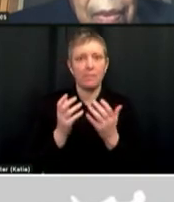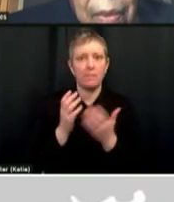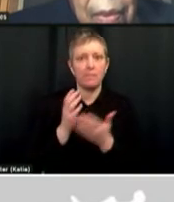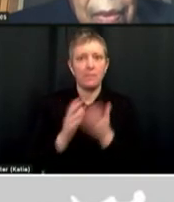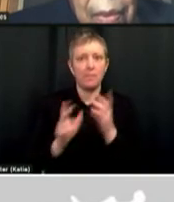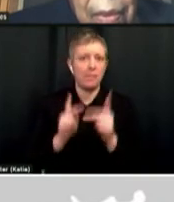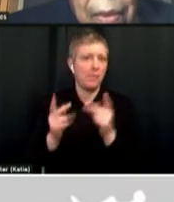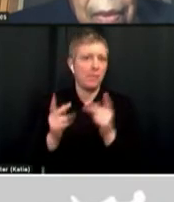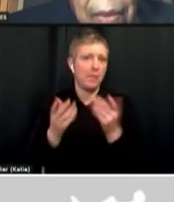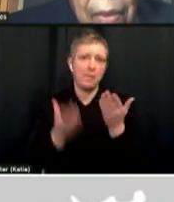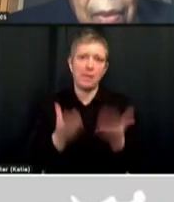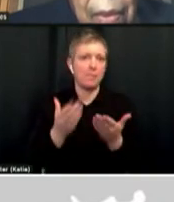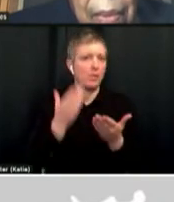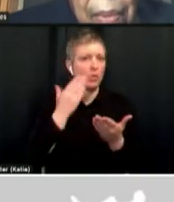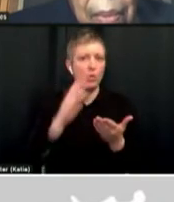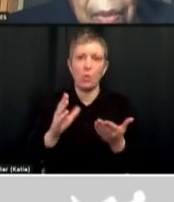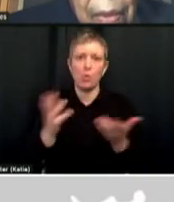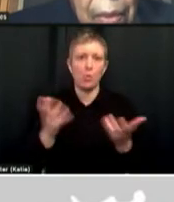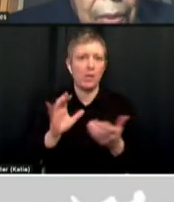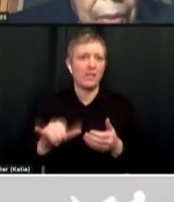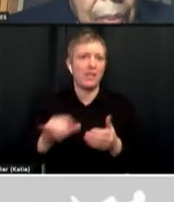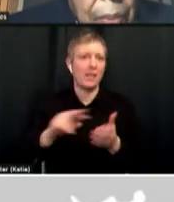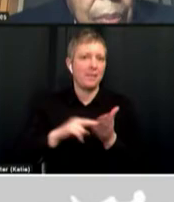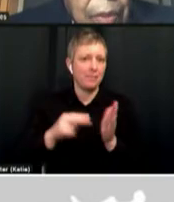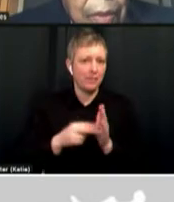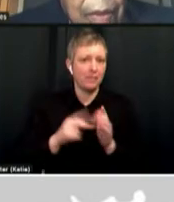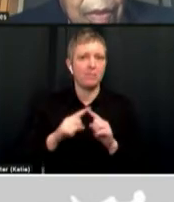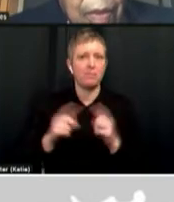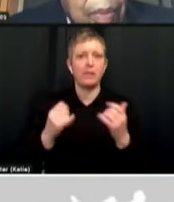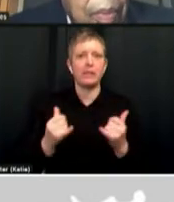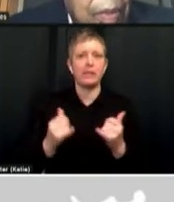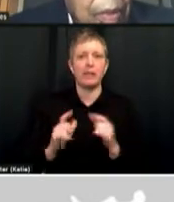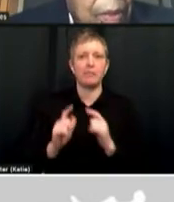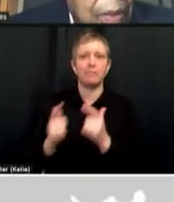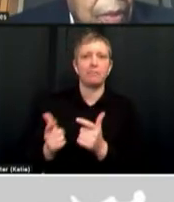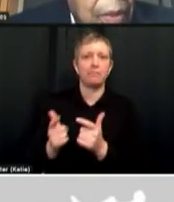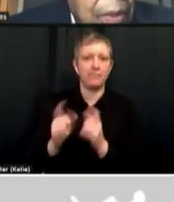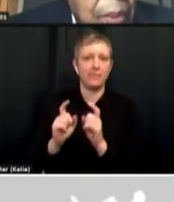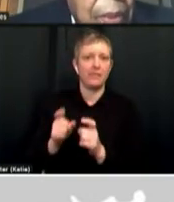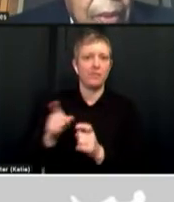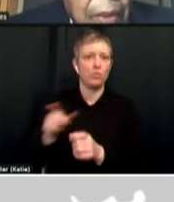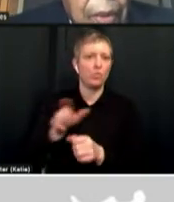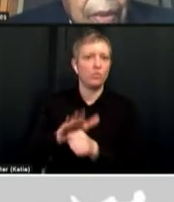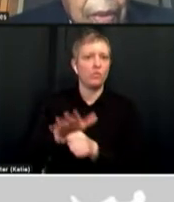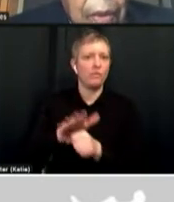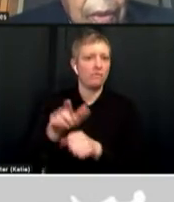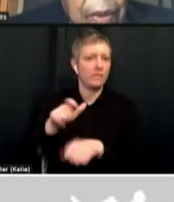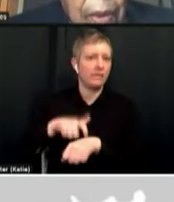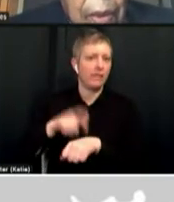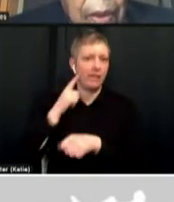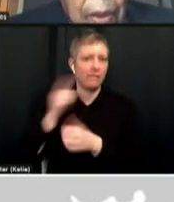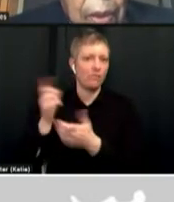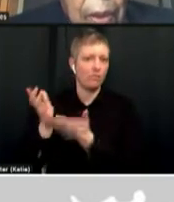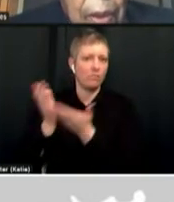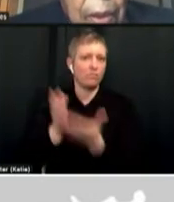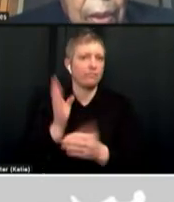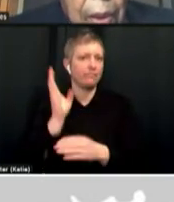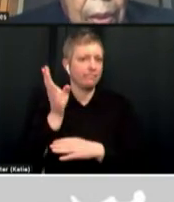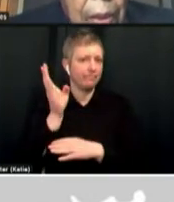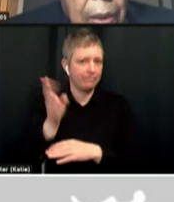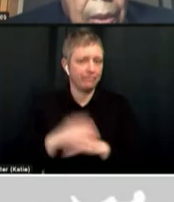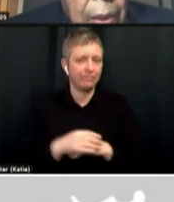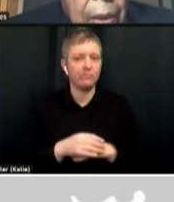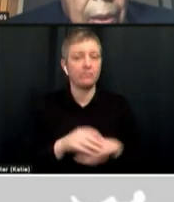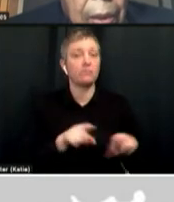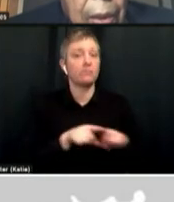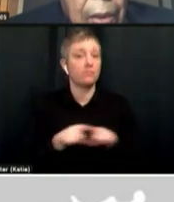is, but again, we're gonna give you enough time to bring that information as well, Dr. Haynes,